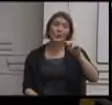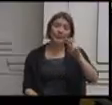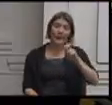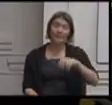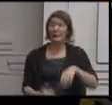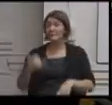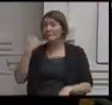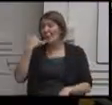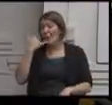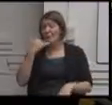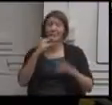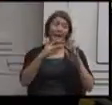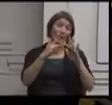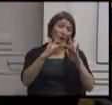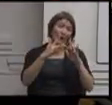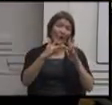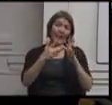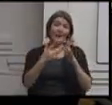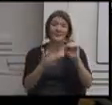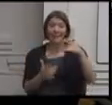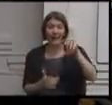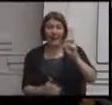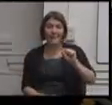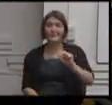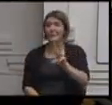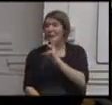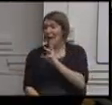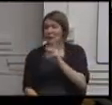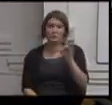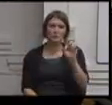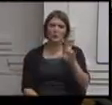internet, supplies, water, and sewer.